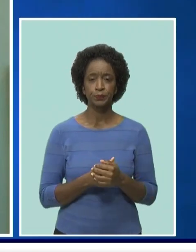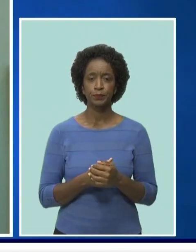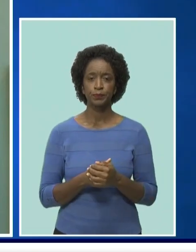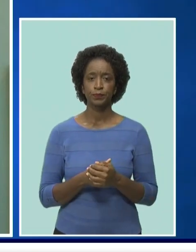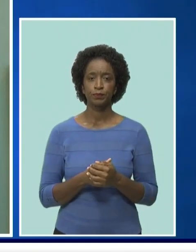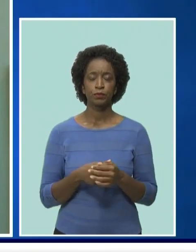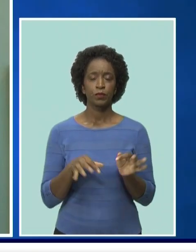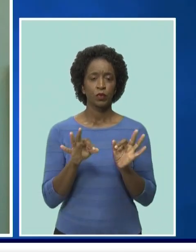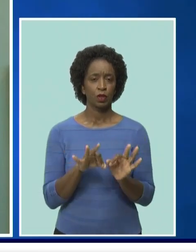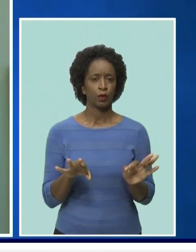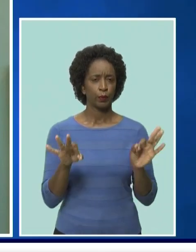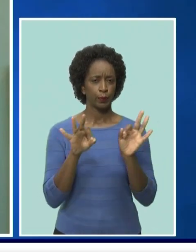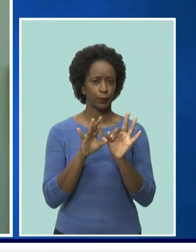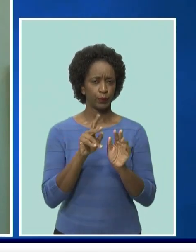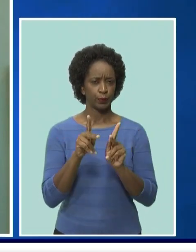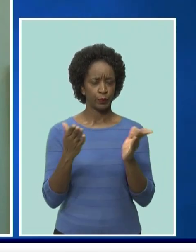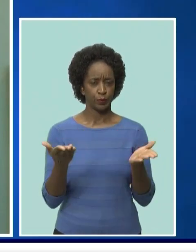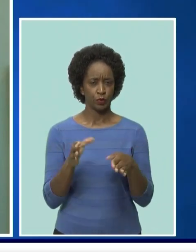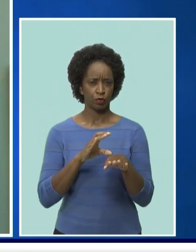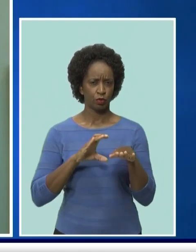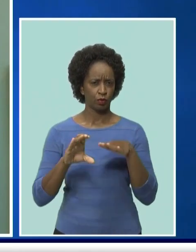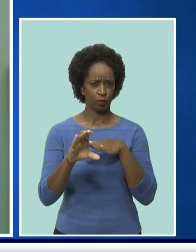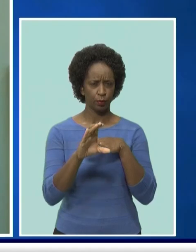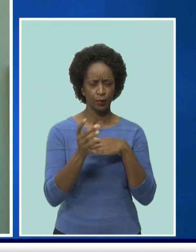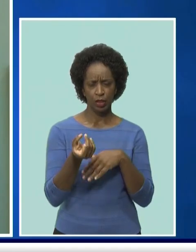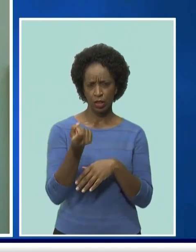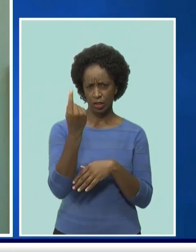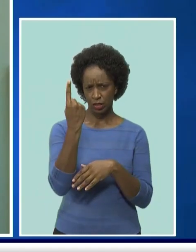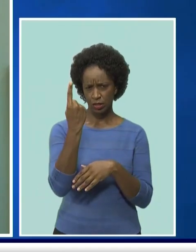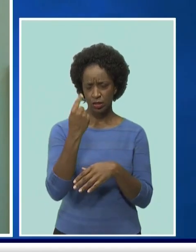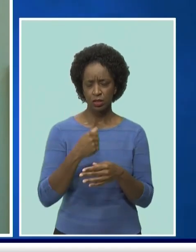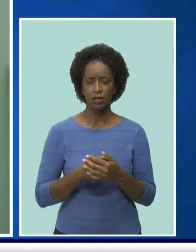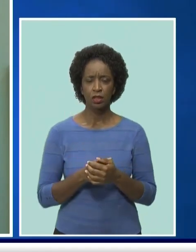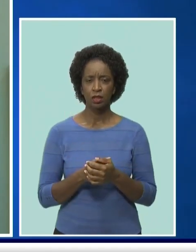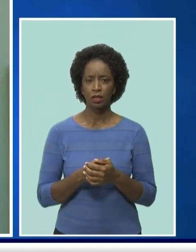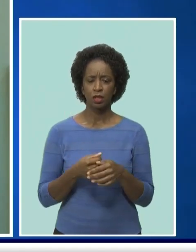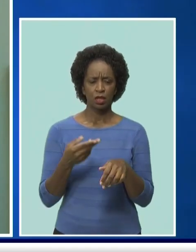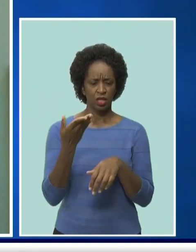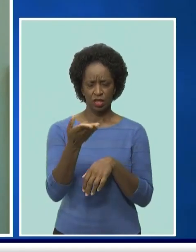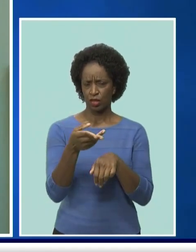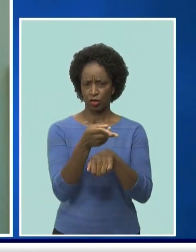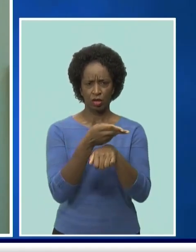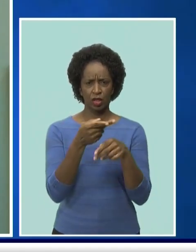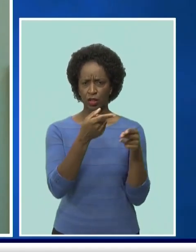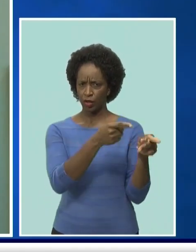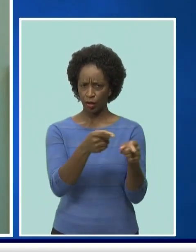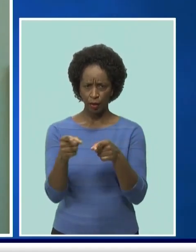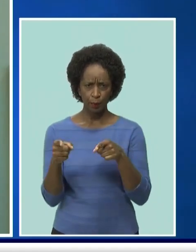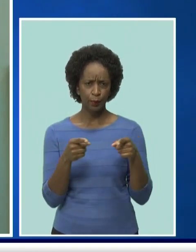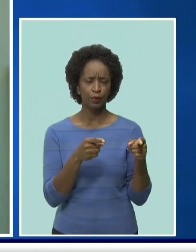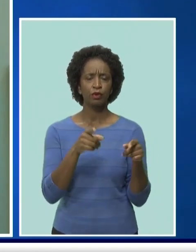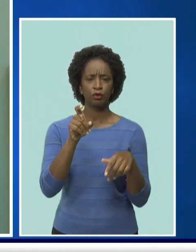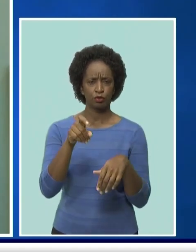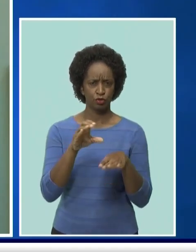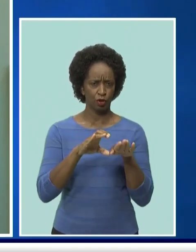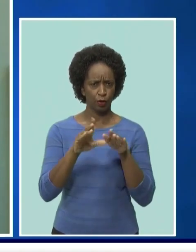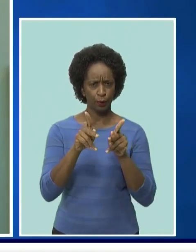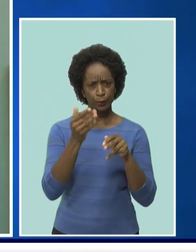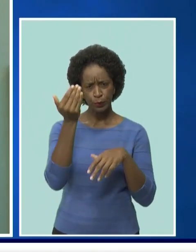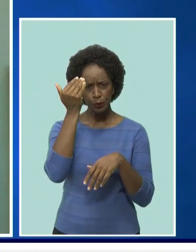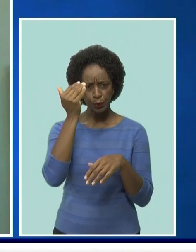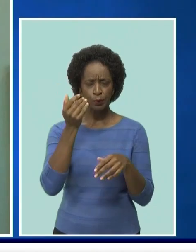the Caribbean people be made aware that all of this is going on. And so that they're not taken by